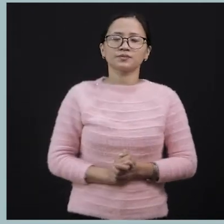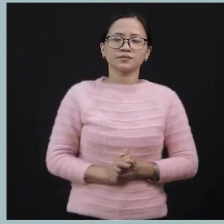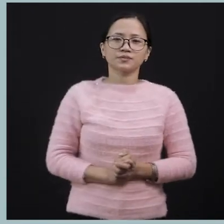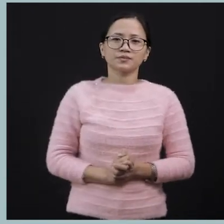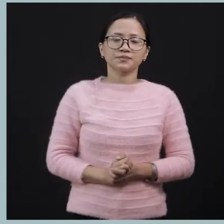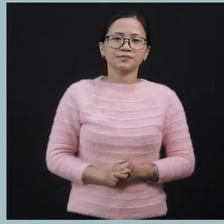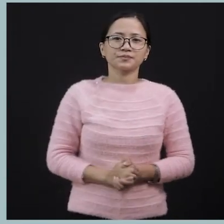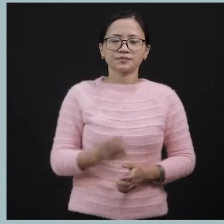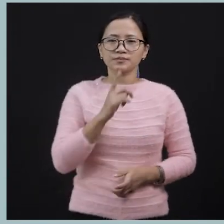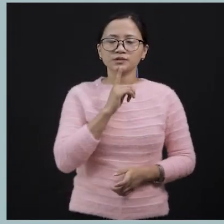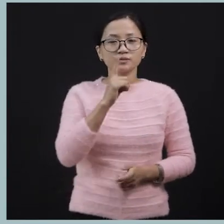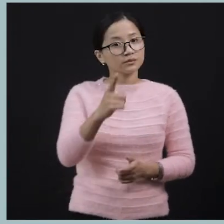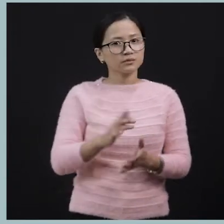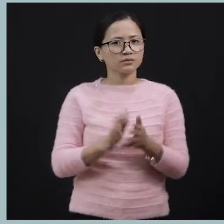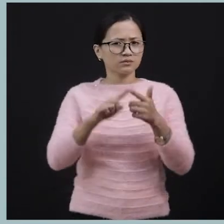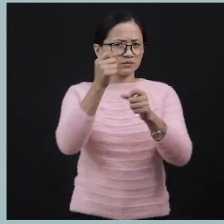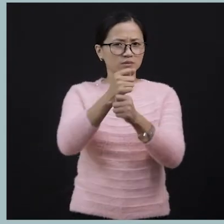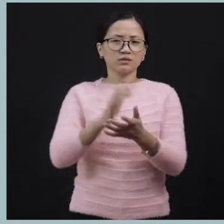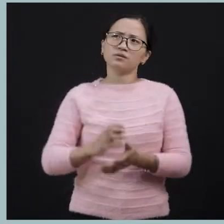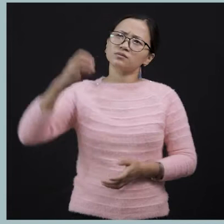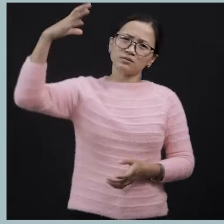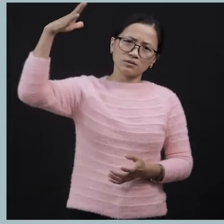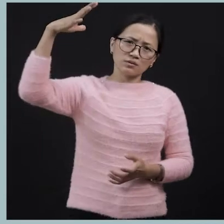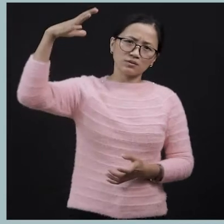Okay? Let's say, example, the sun.